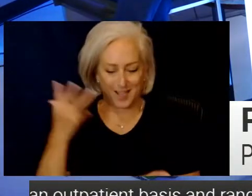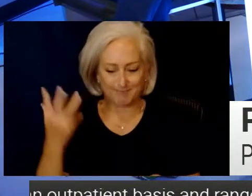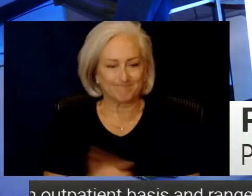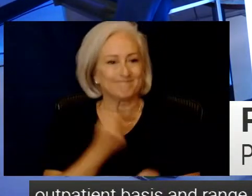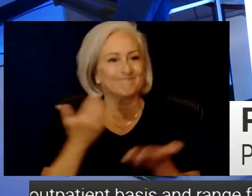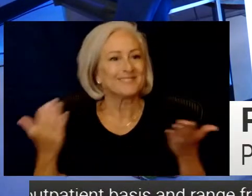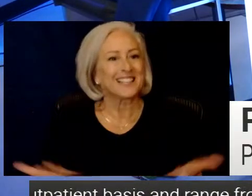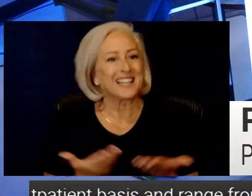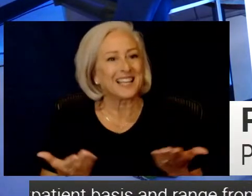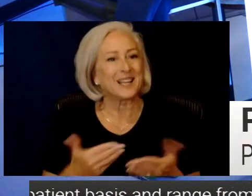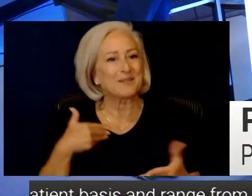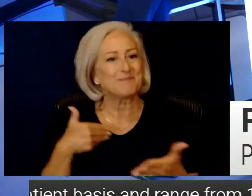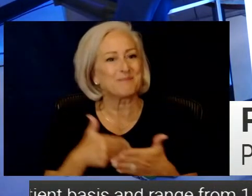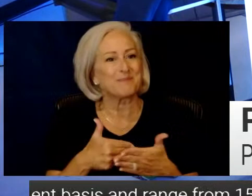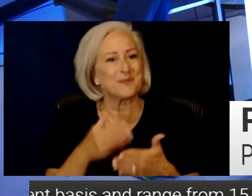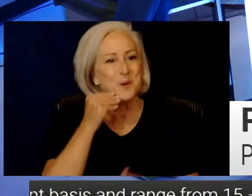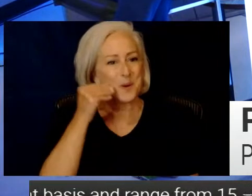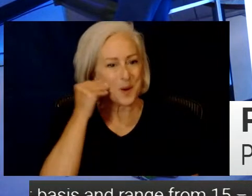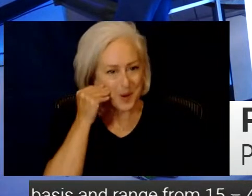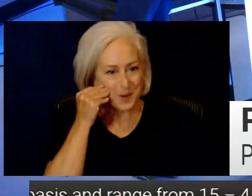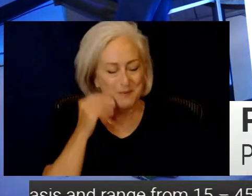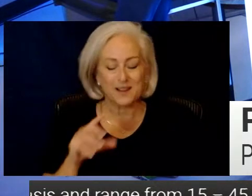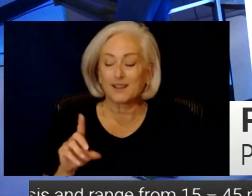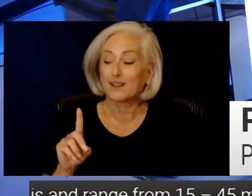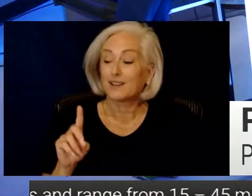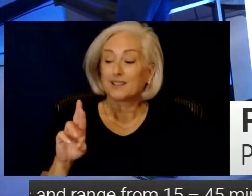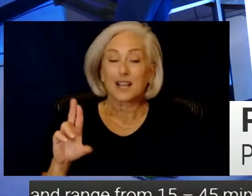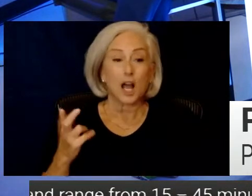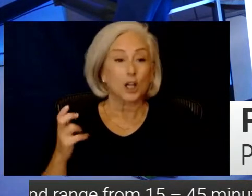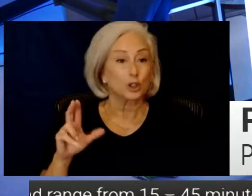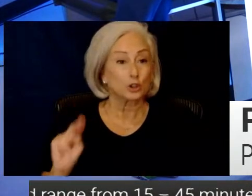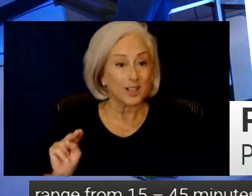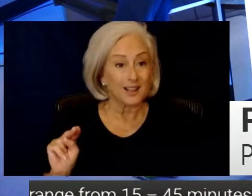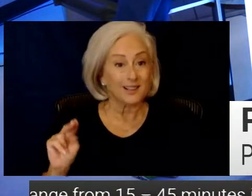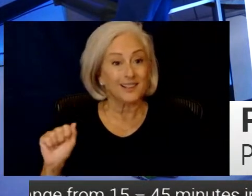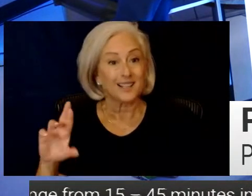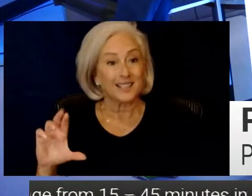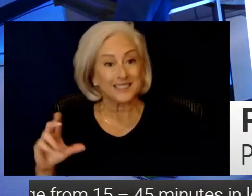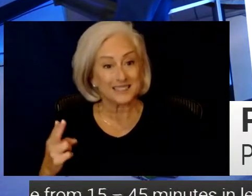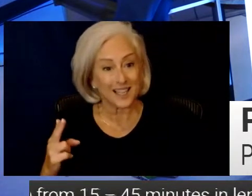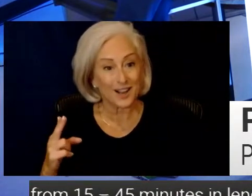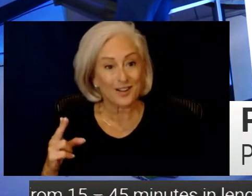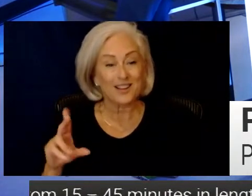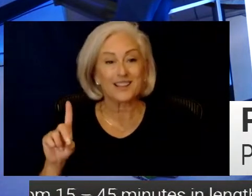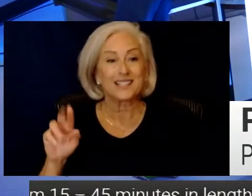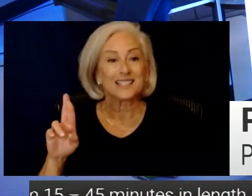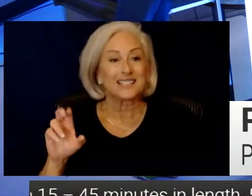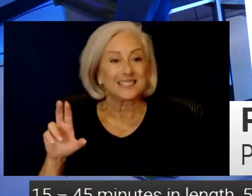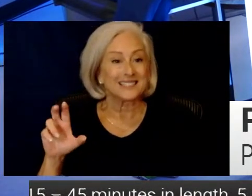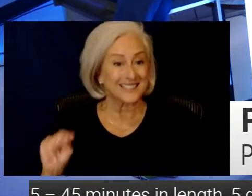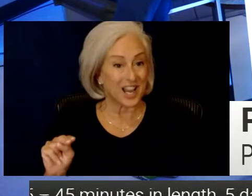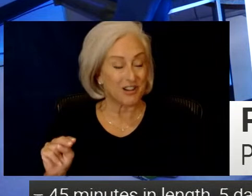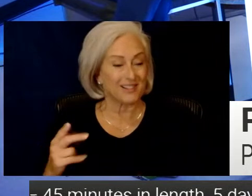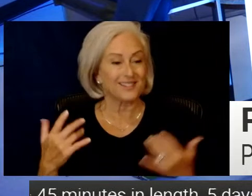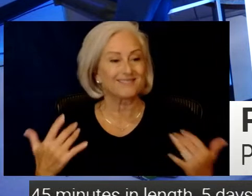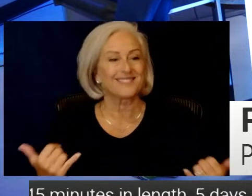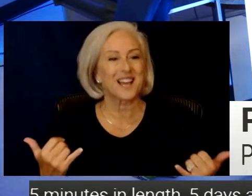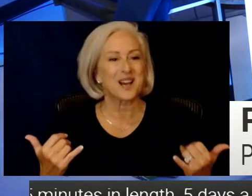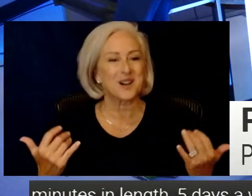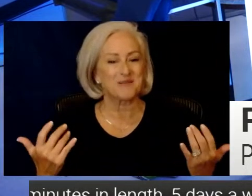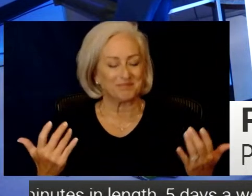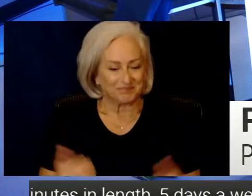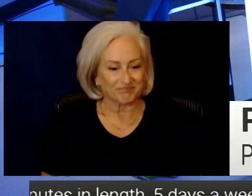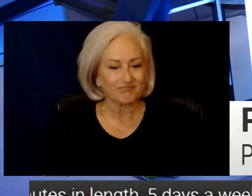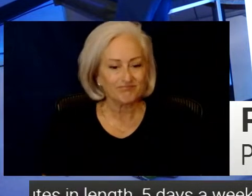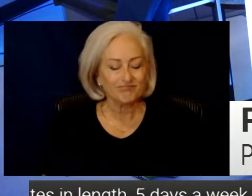Ronald Chen, Darren Kissler, and Sarah Solomon. Good morning to all of you. Lisa is the first patient to finish her course of